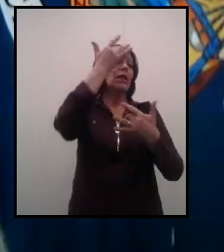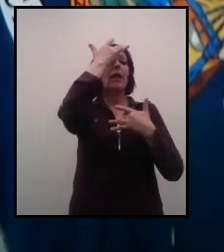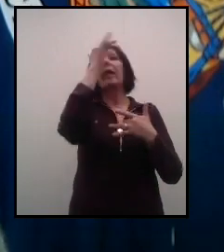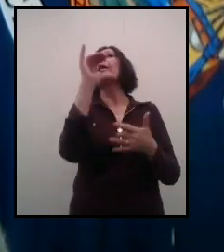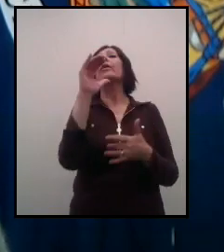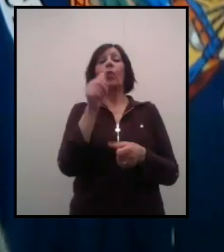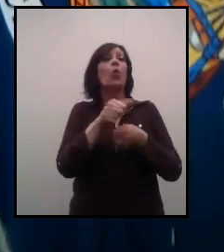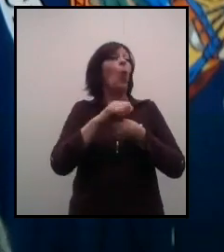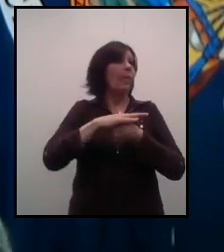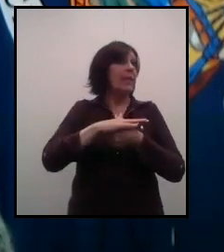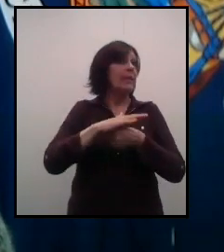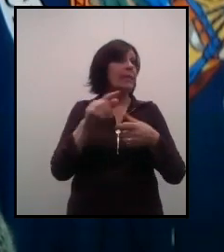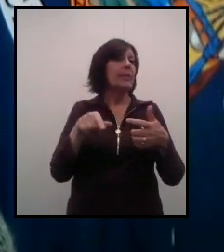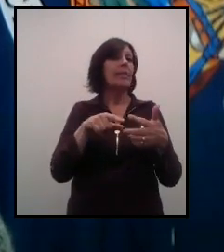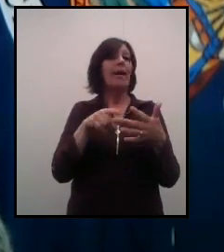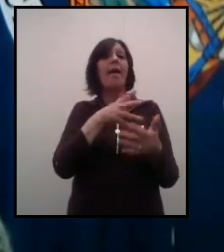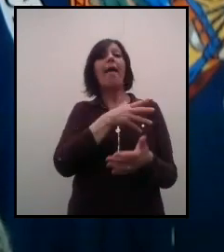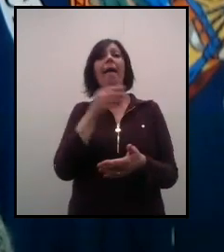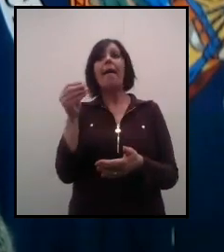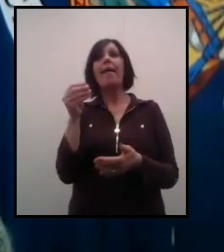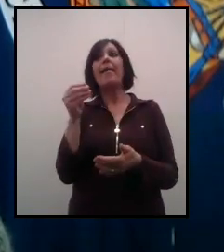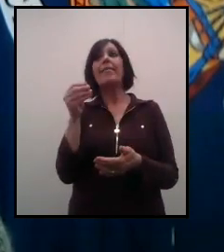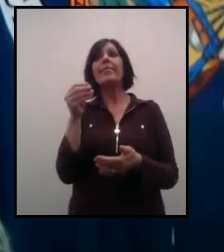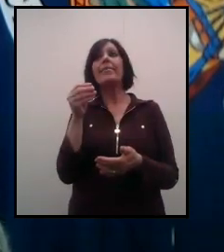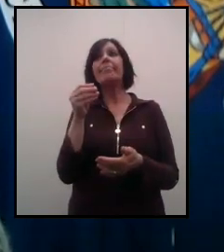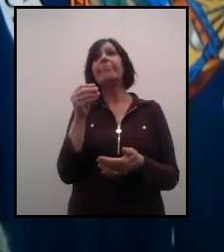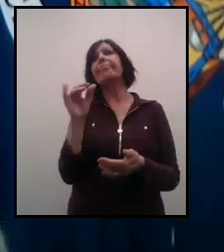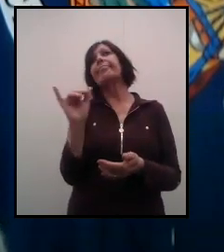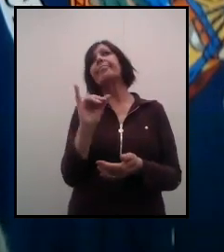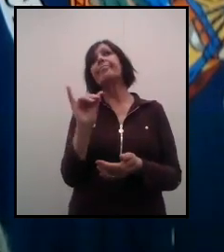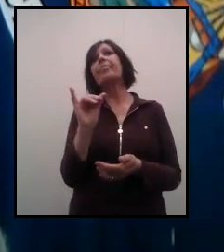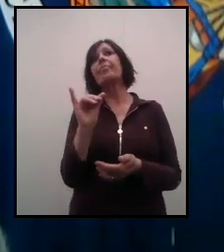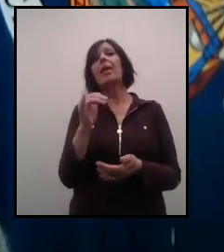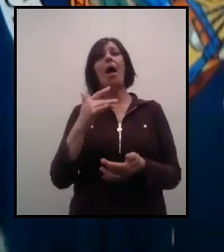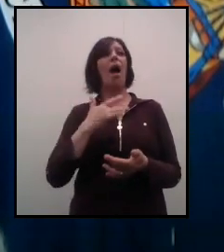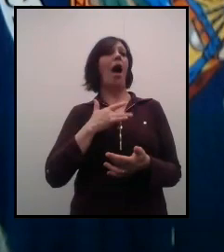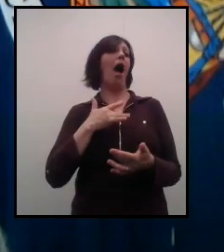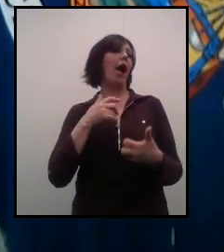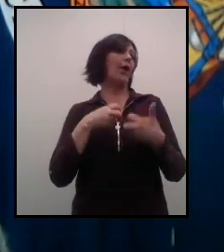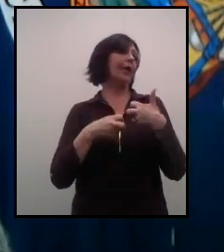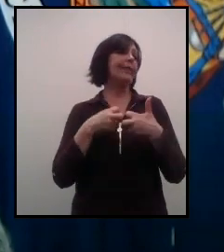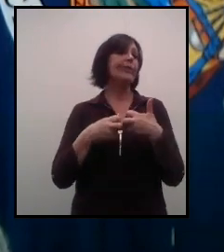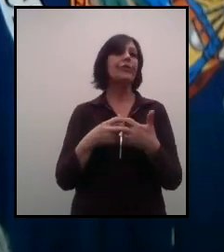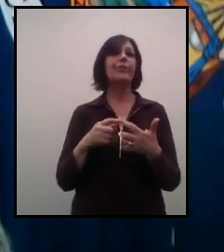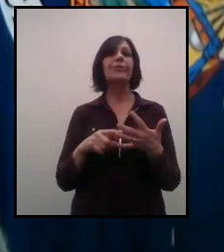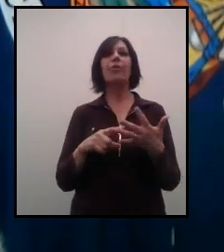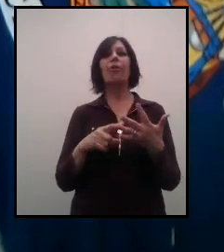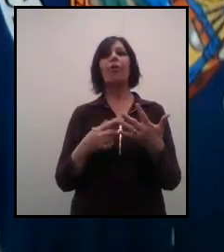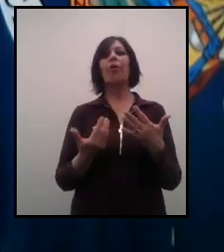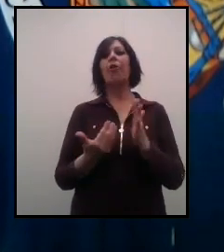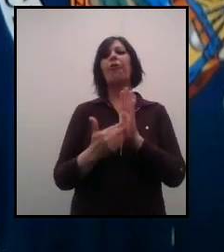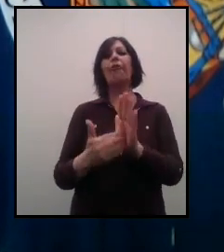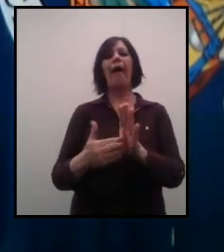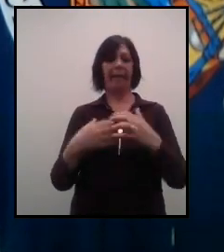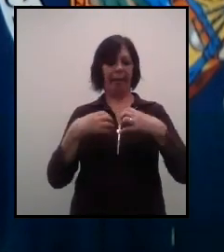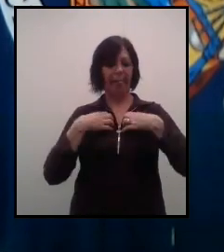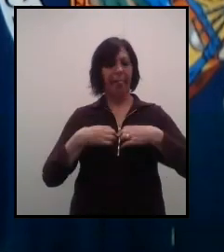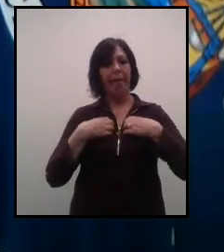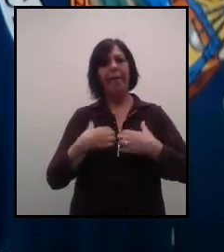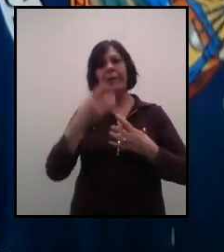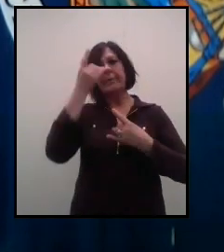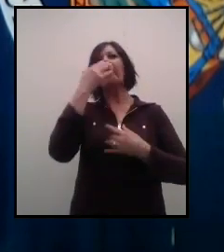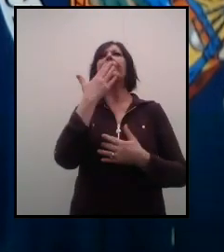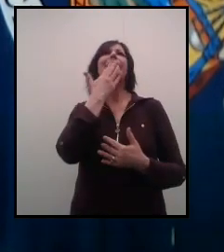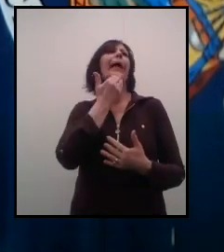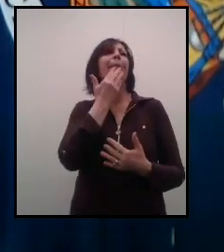like COVID-19, and then include causes from heart conditions or chronic lung disease or